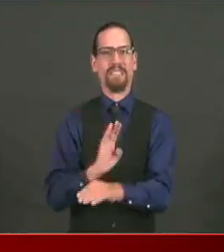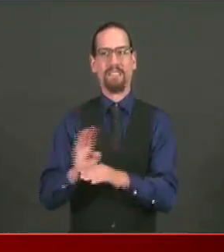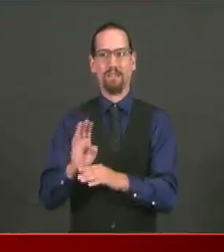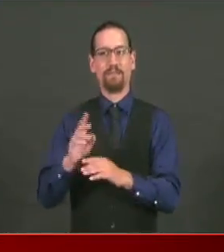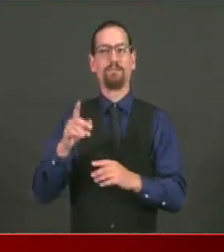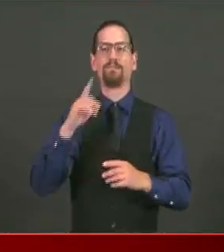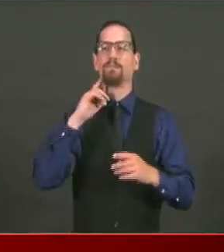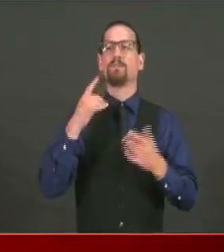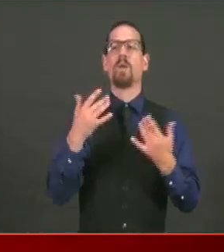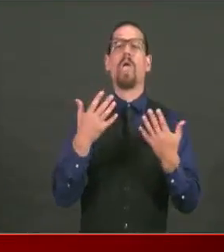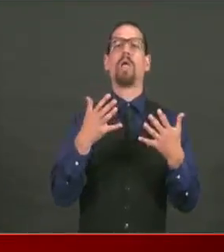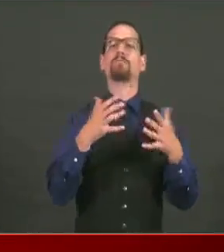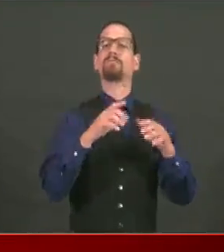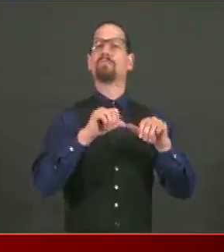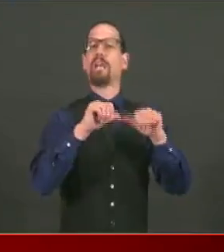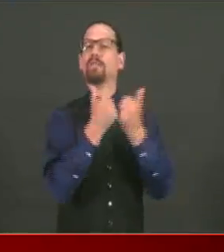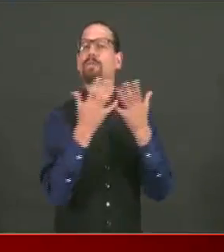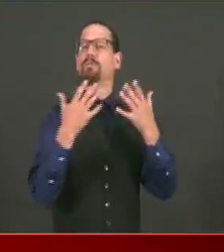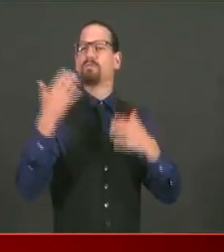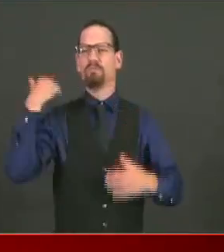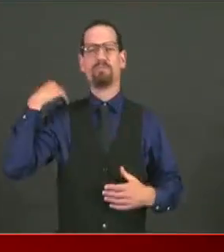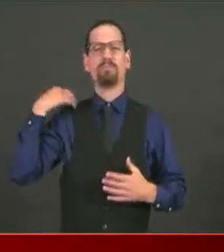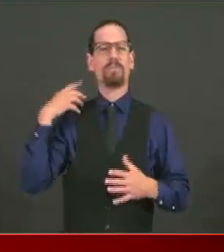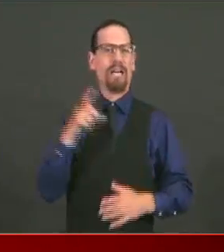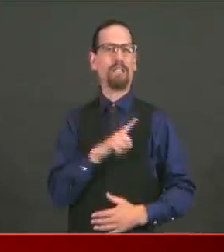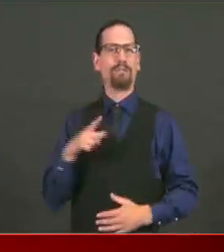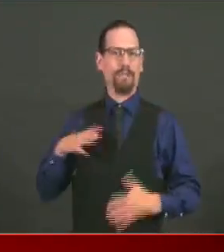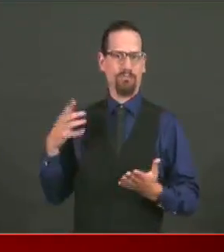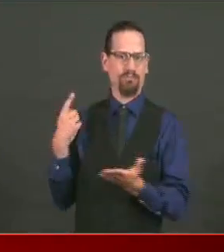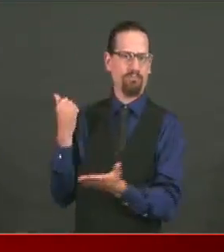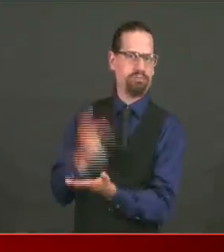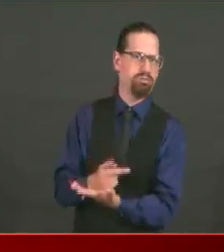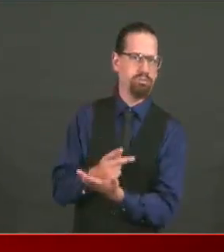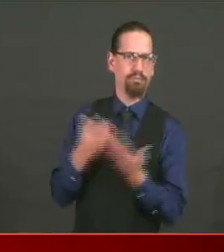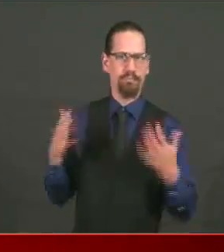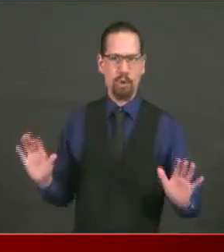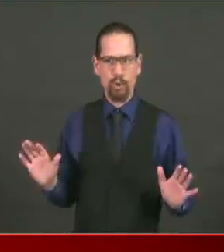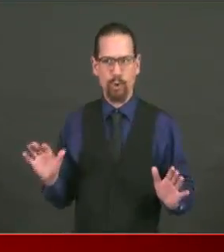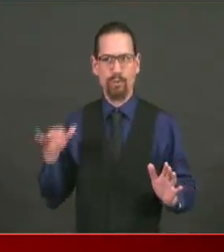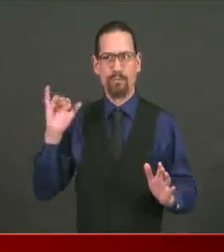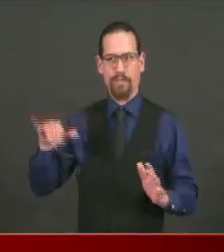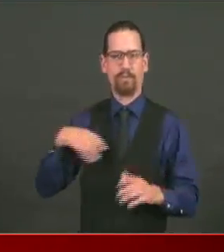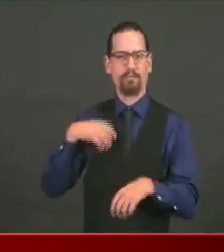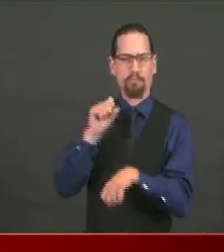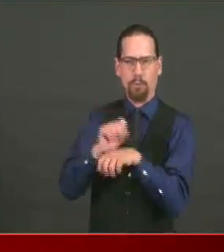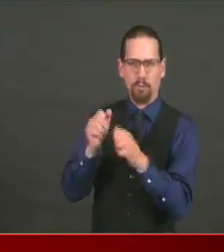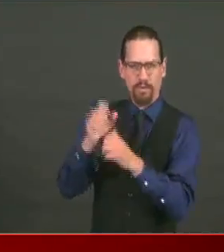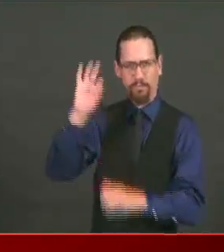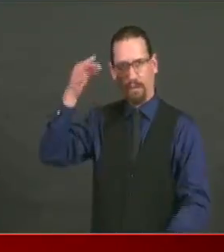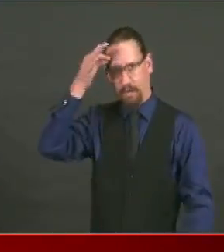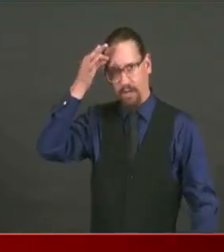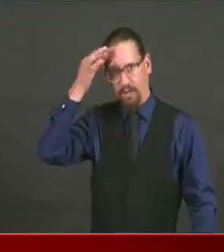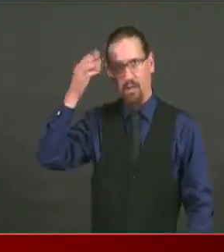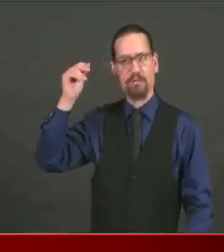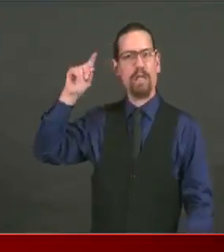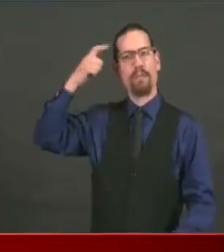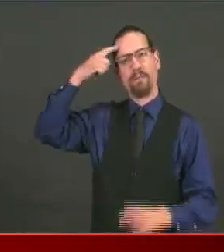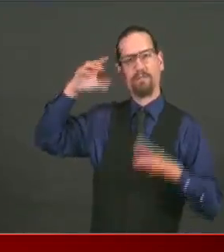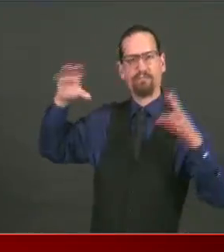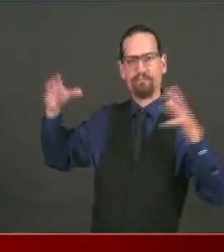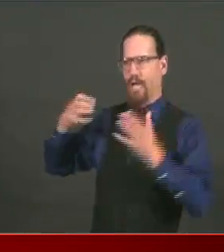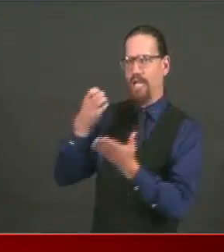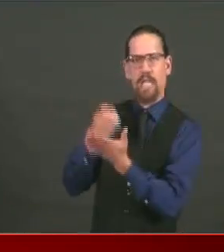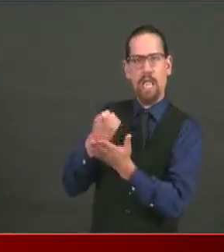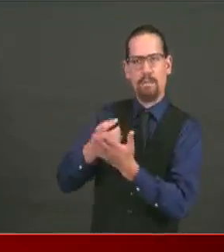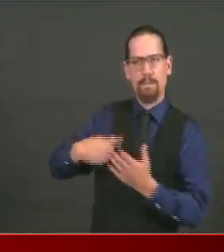last legislative session. And we are also working with the Federal Economic Development Administration to pursue an